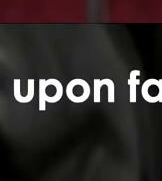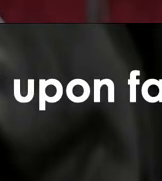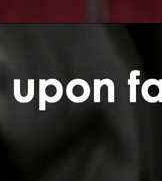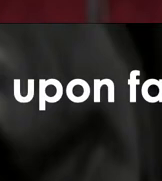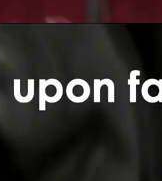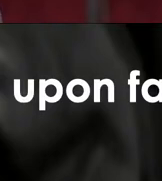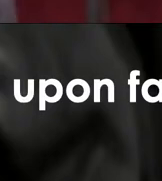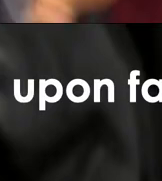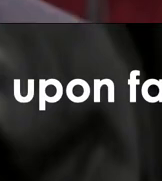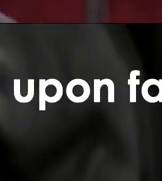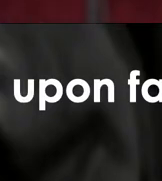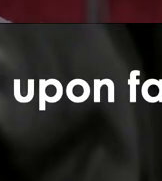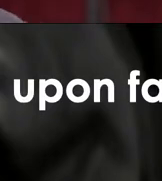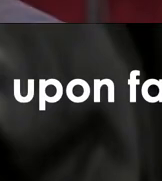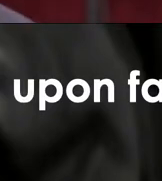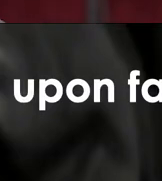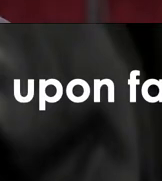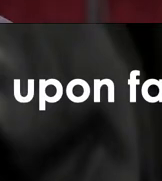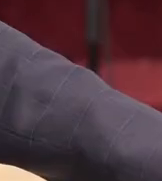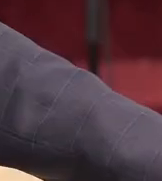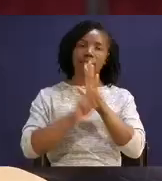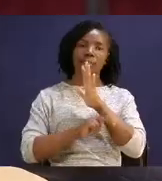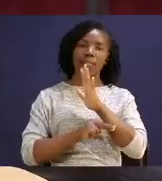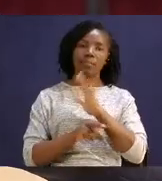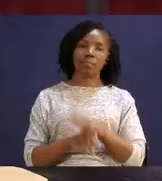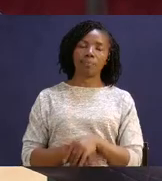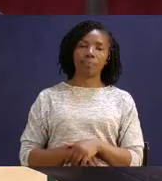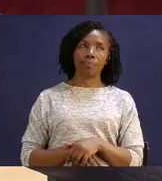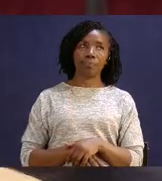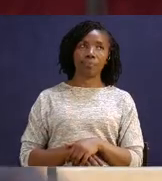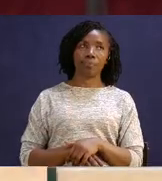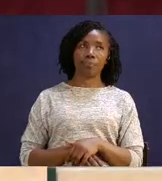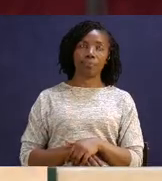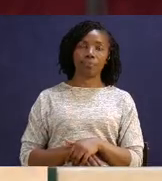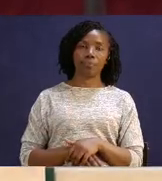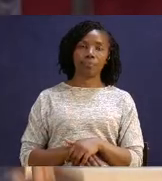Out of his fullness. So his fullness is who?